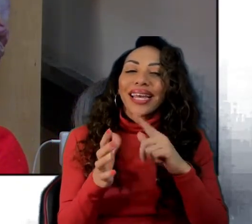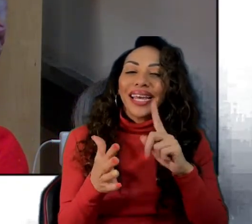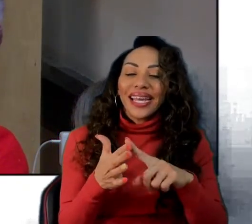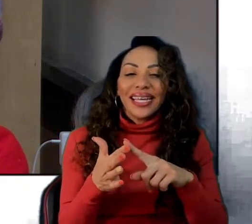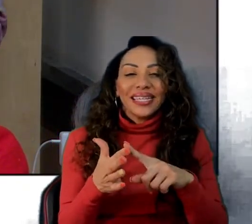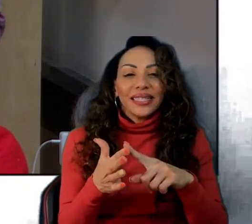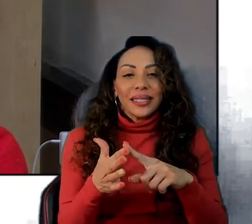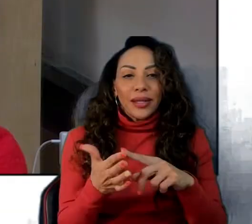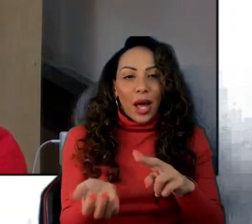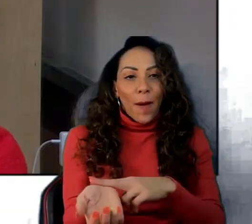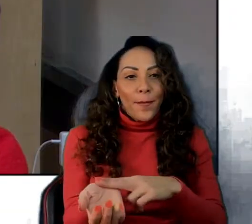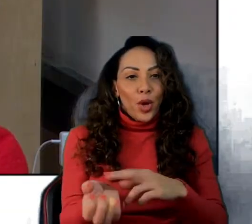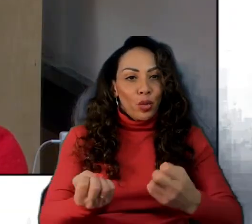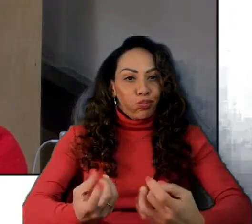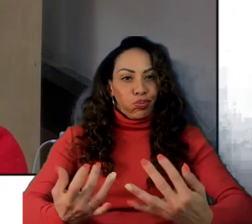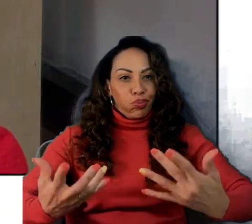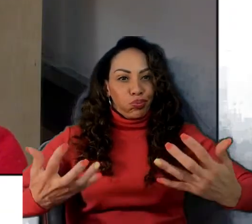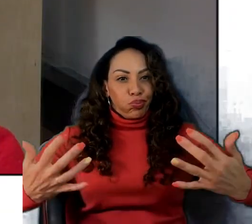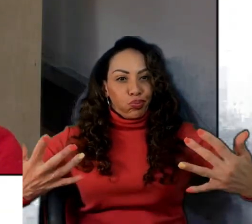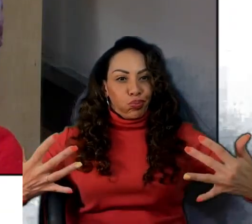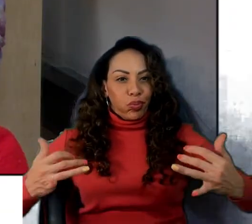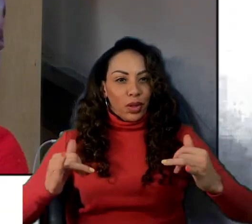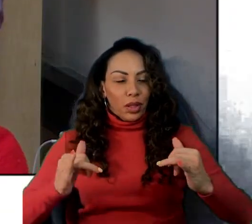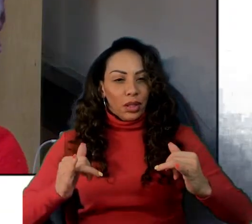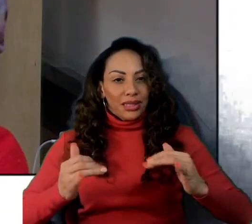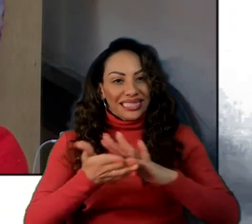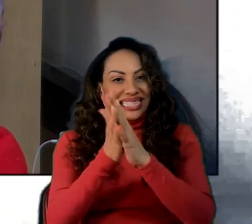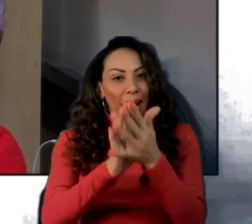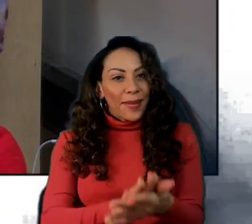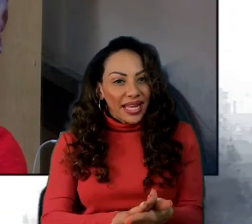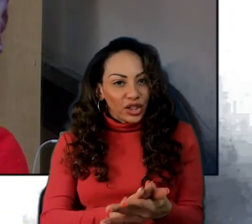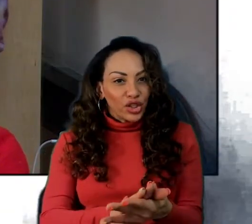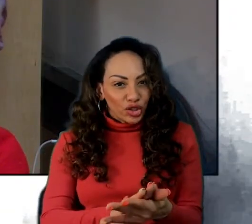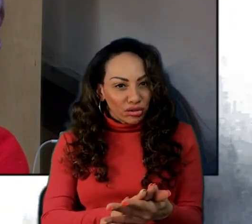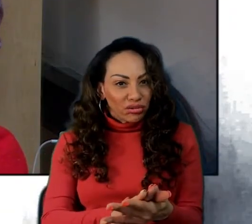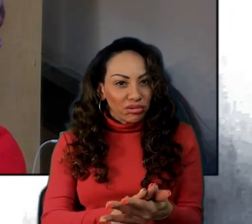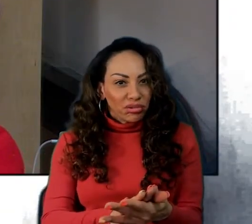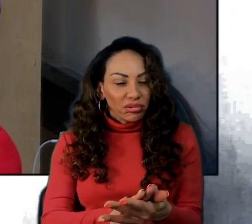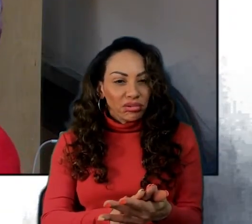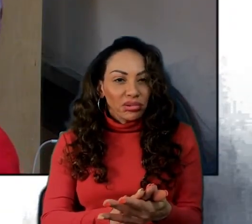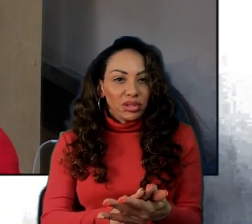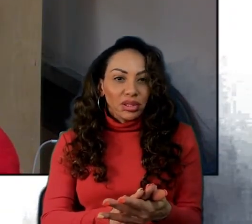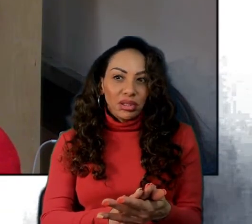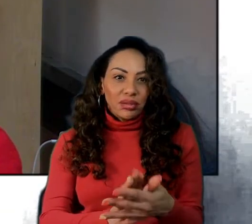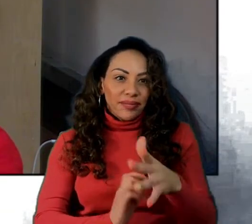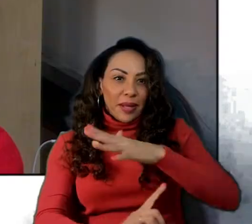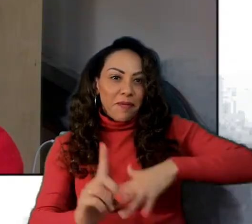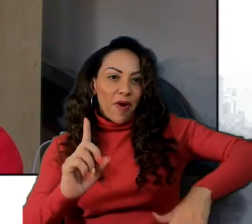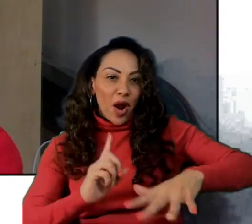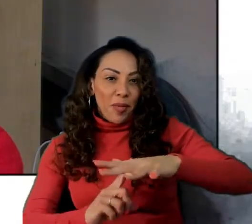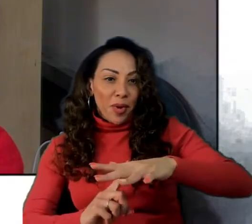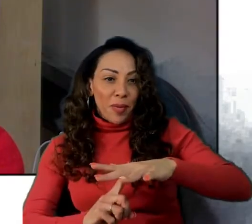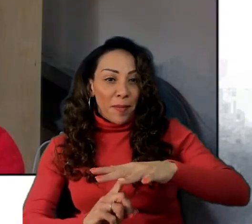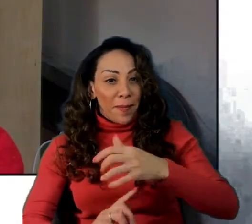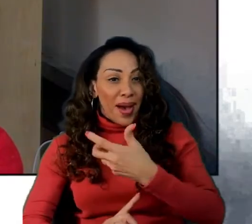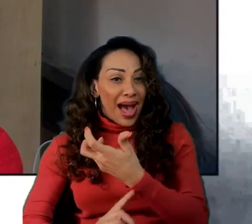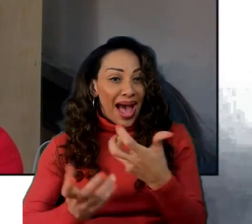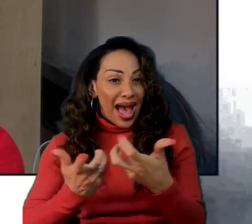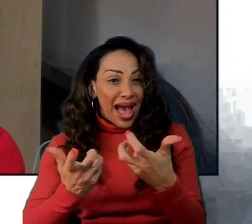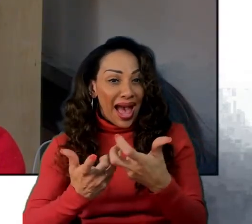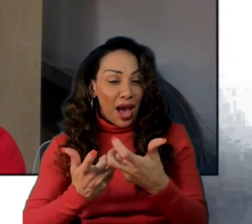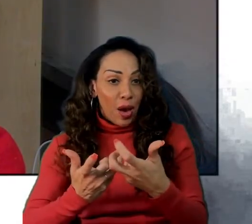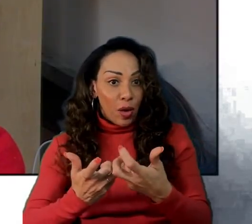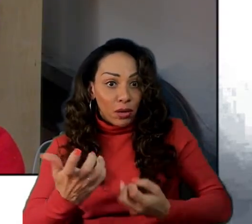are kind of encouraged and more likely to happen due to human-caused climate change, or runoff, nutrient runoff